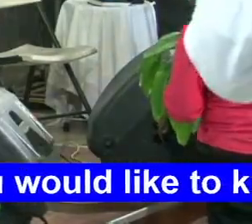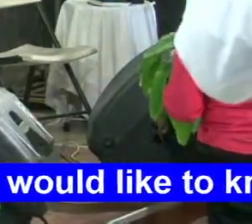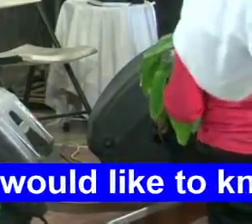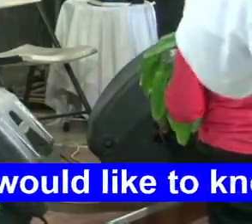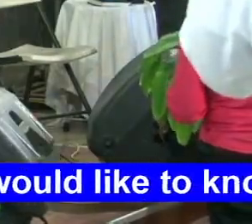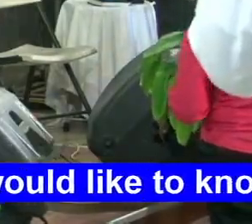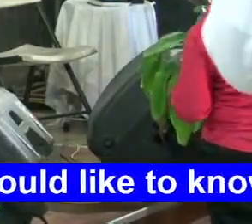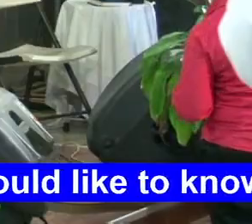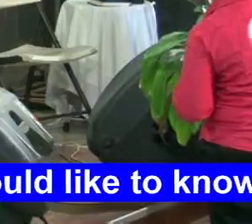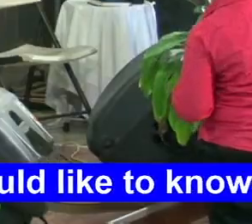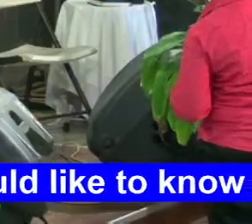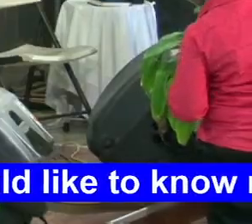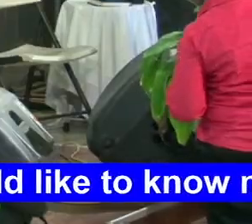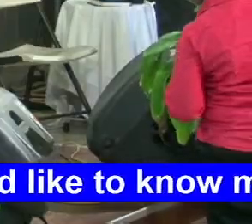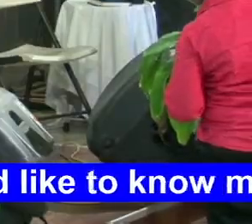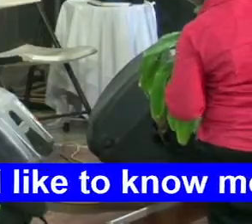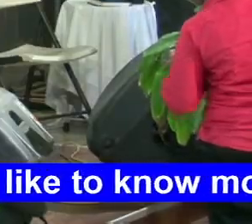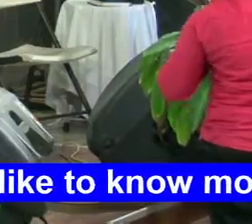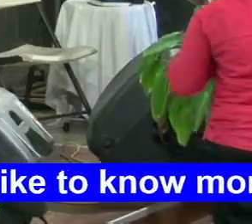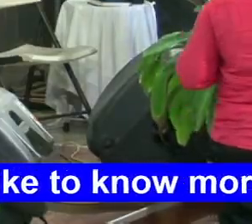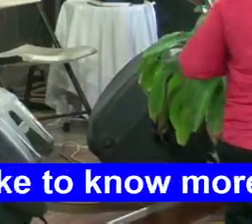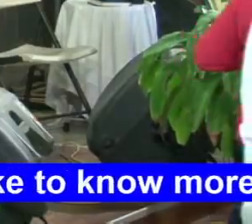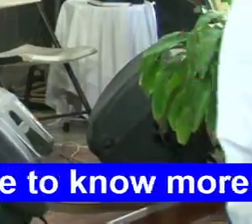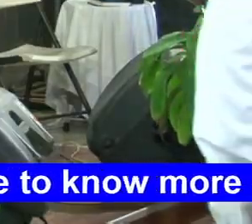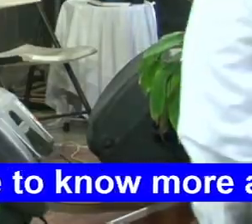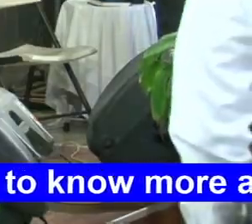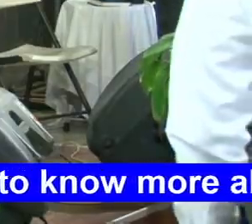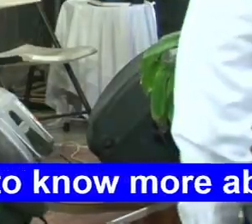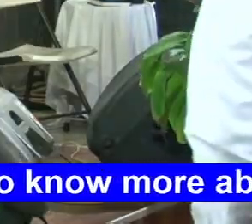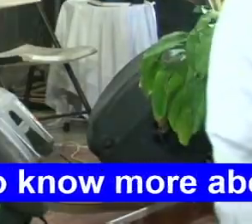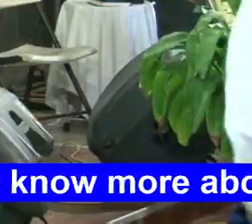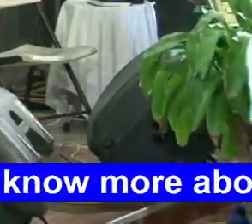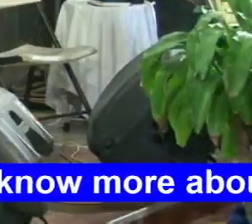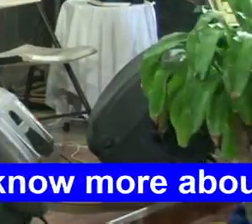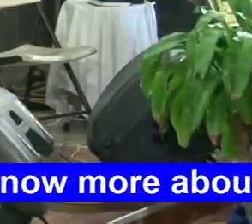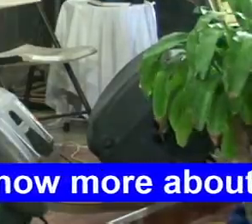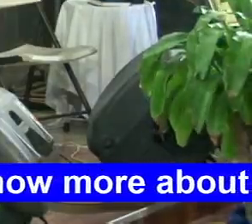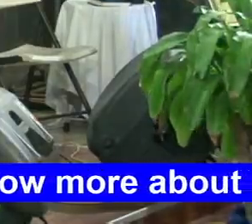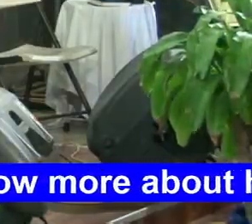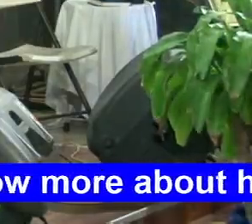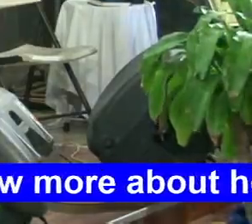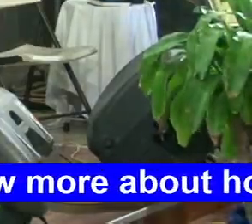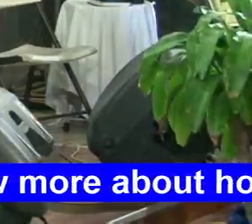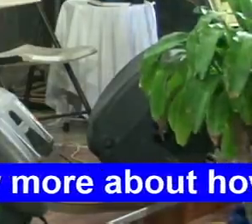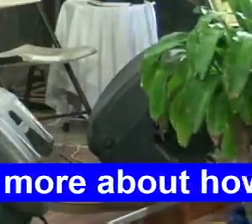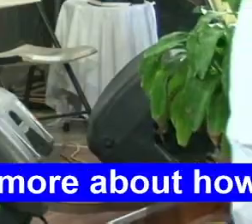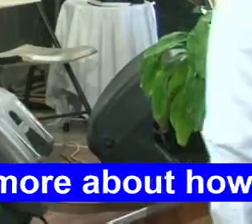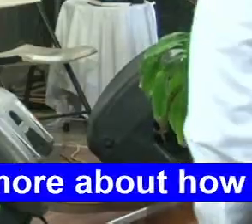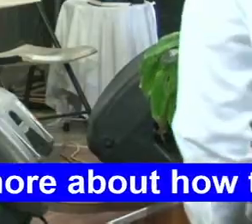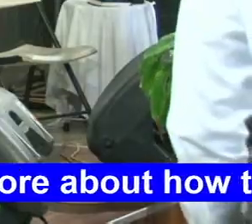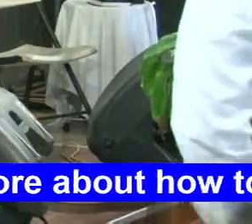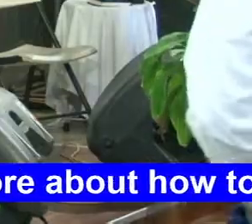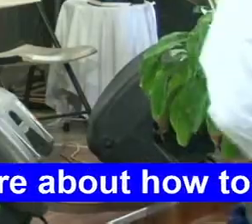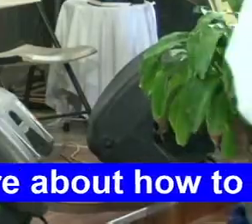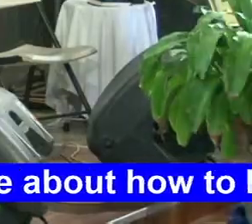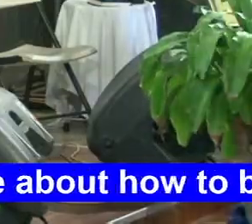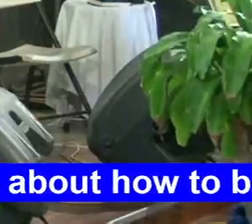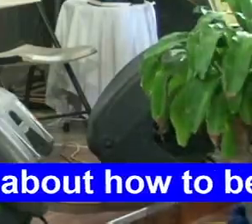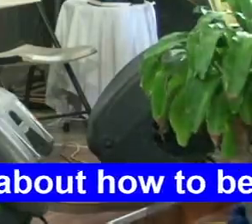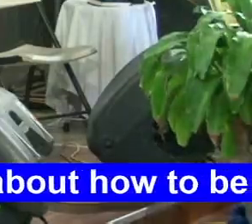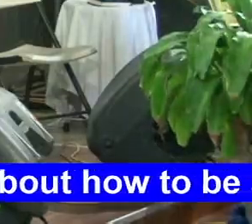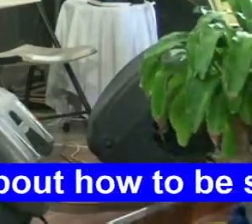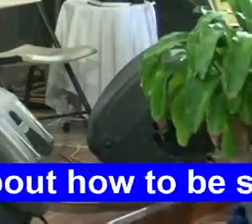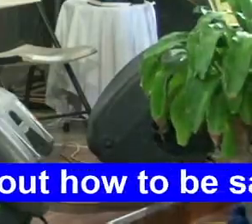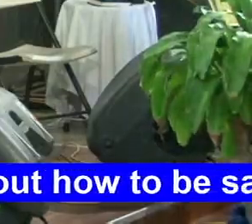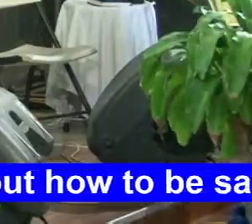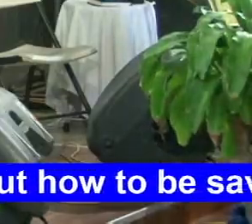see. Open prison doors, set the captives free. There's a river of life